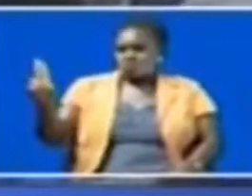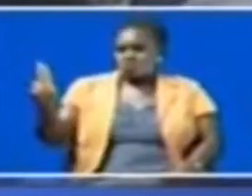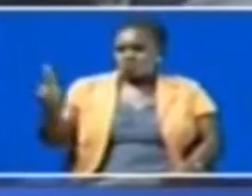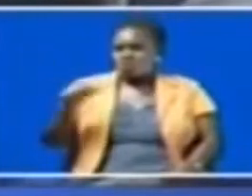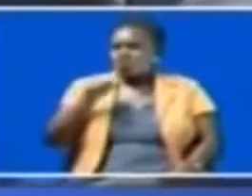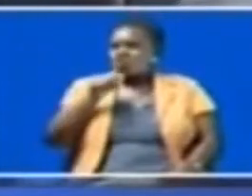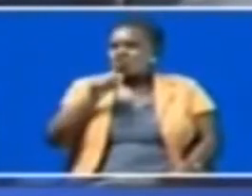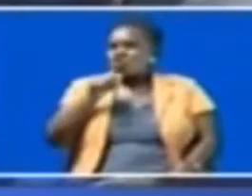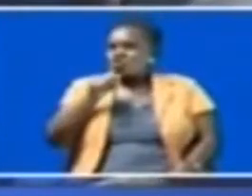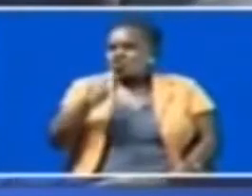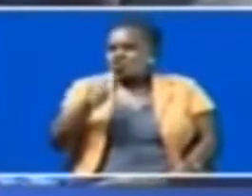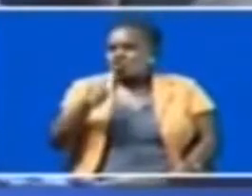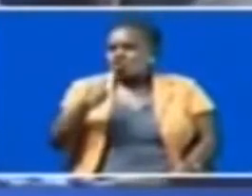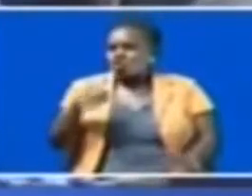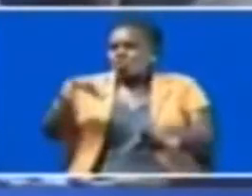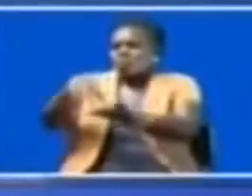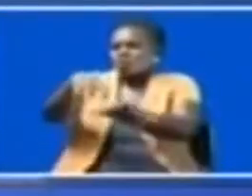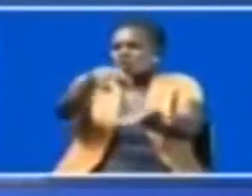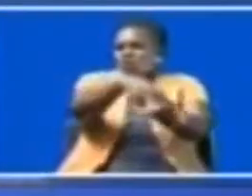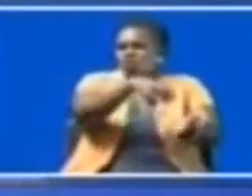mambo ya kupata kutaka vio.